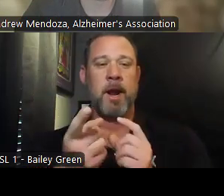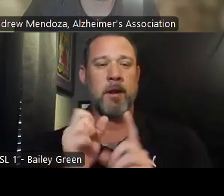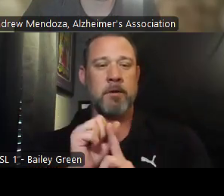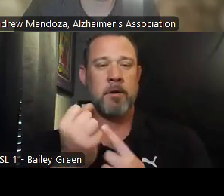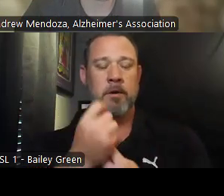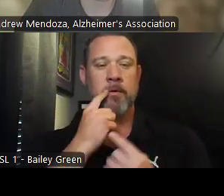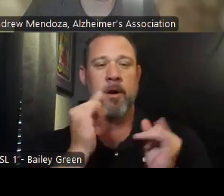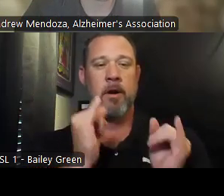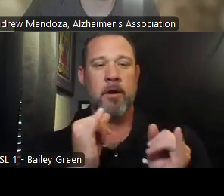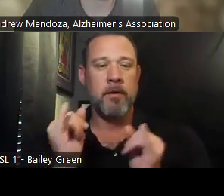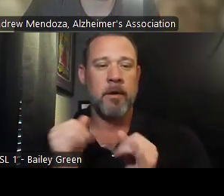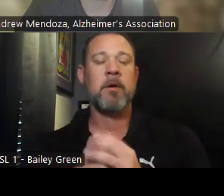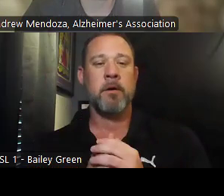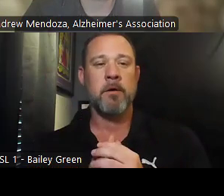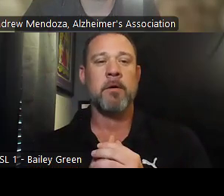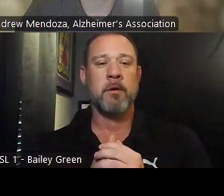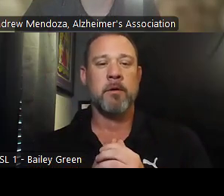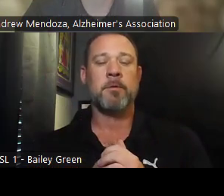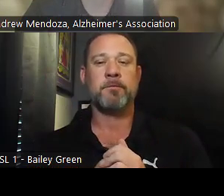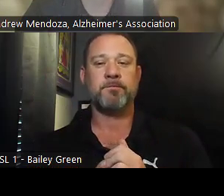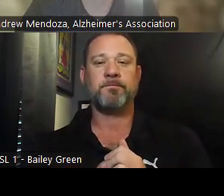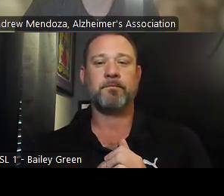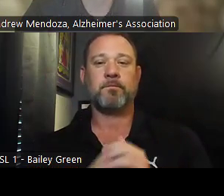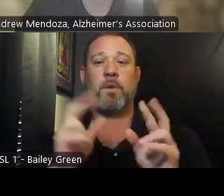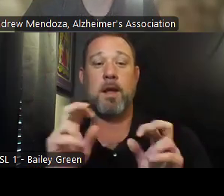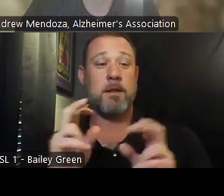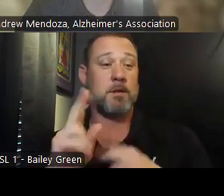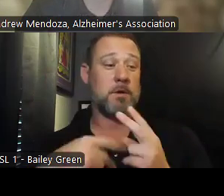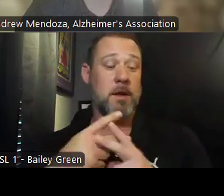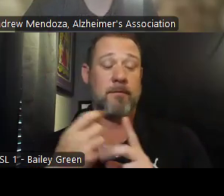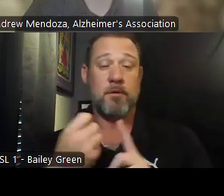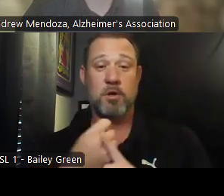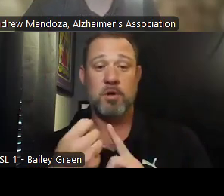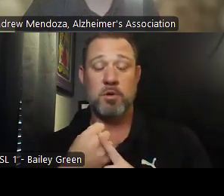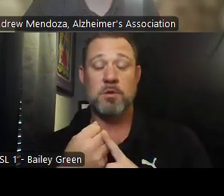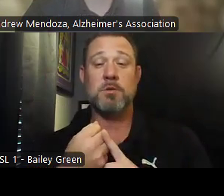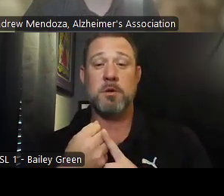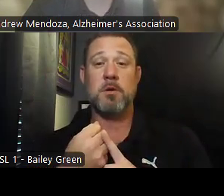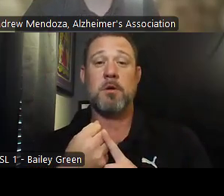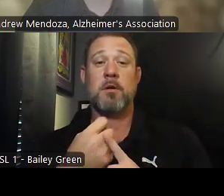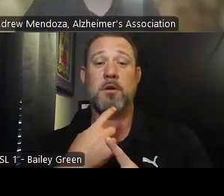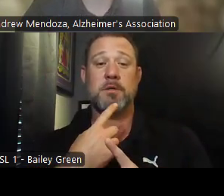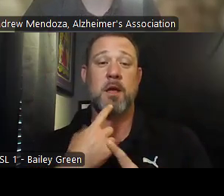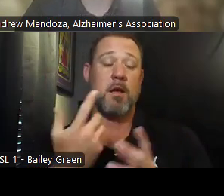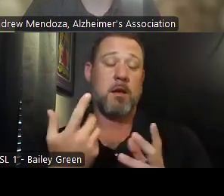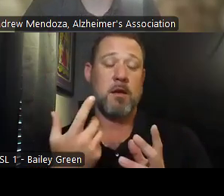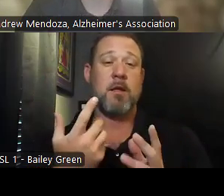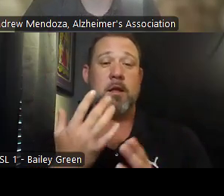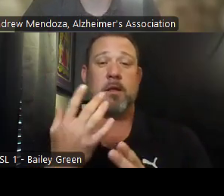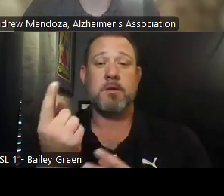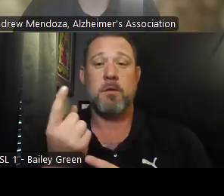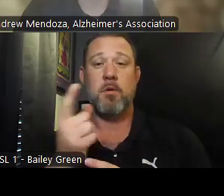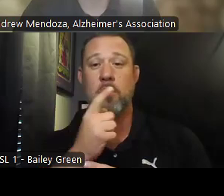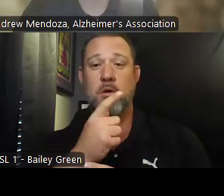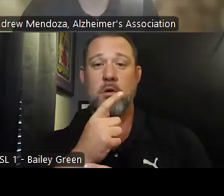for individuals when analyzing what kinds of abuse are happening. They were saying that essentially that someone that's wearing